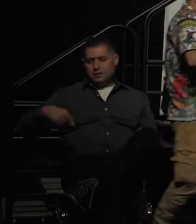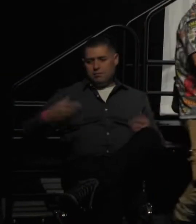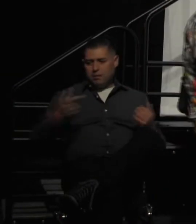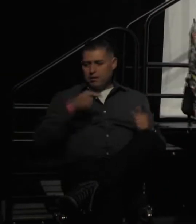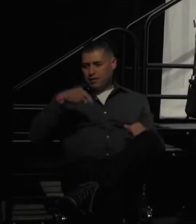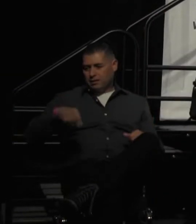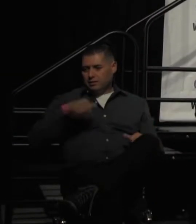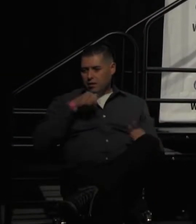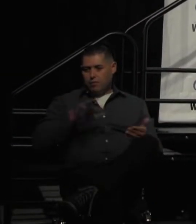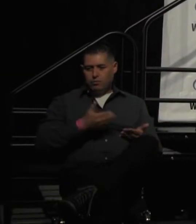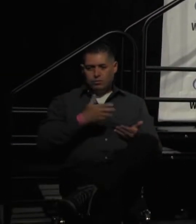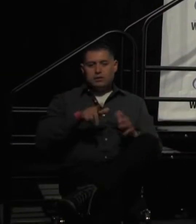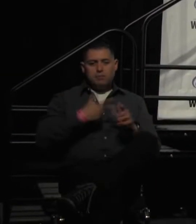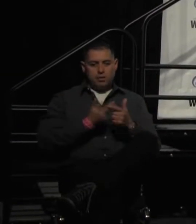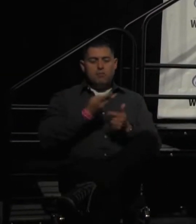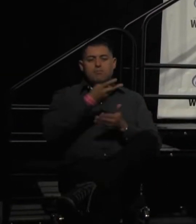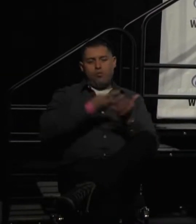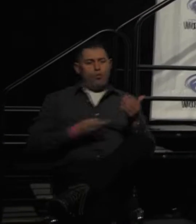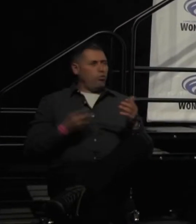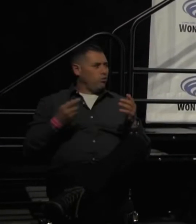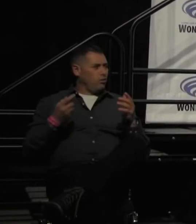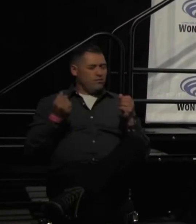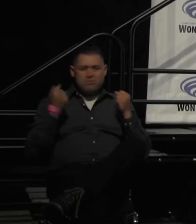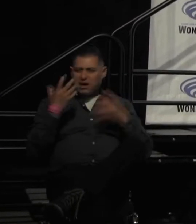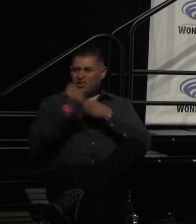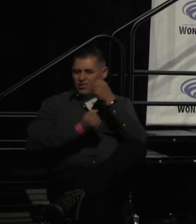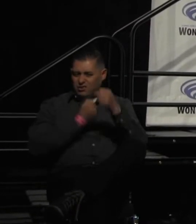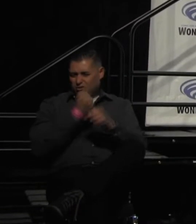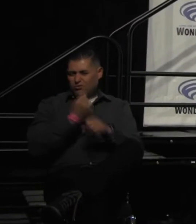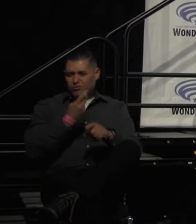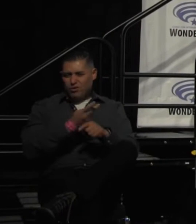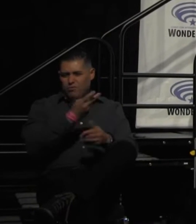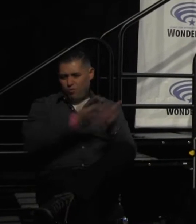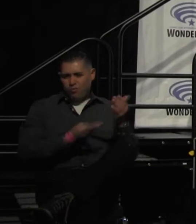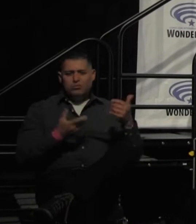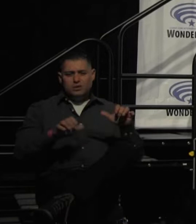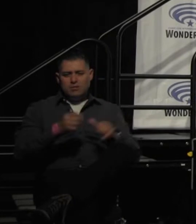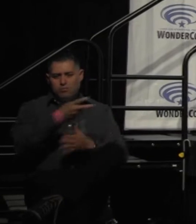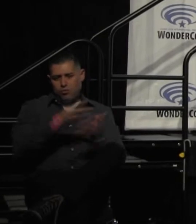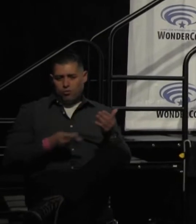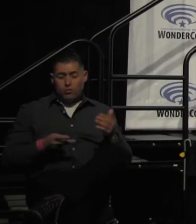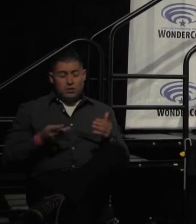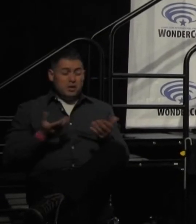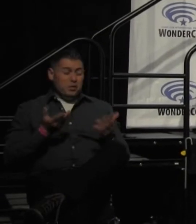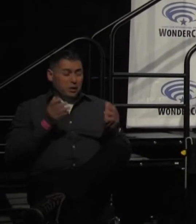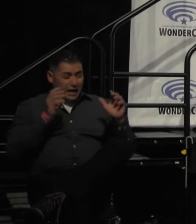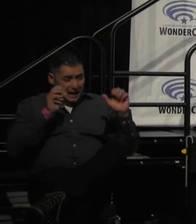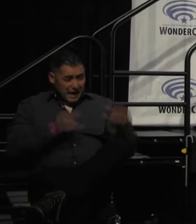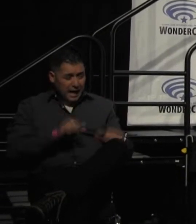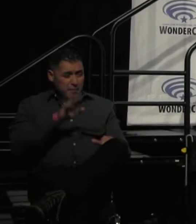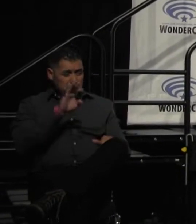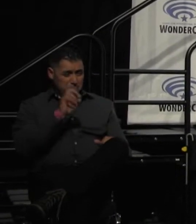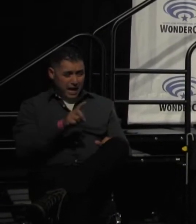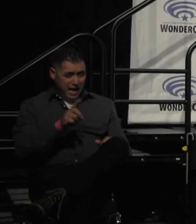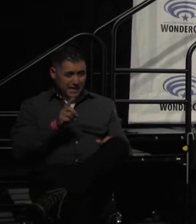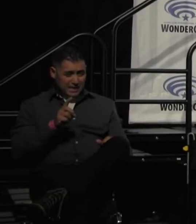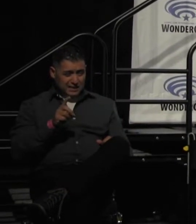the music, but you guys ended up doing both for many years. Well, we Successful. could have been a band, but